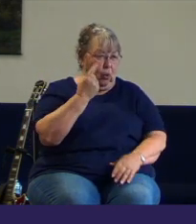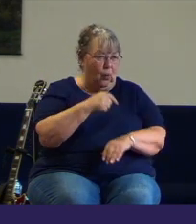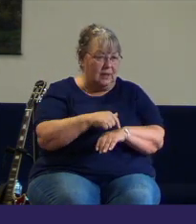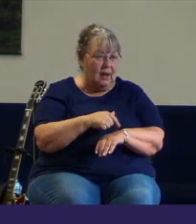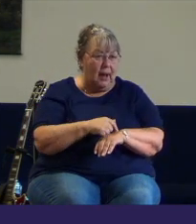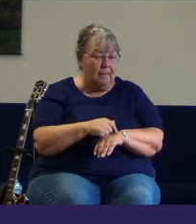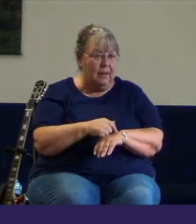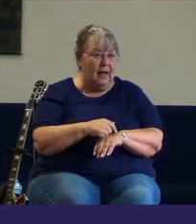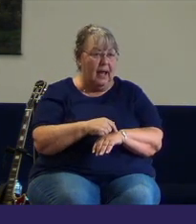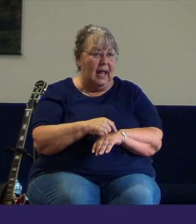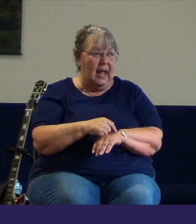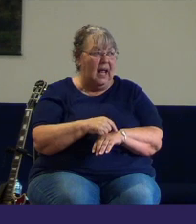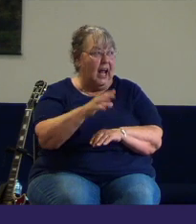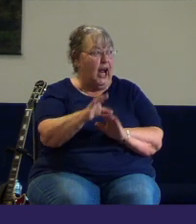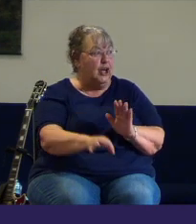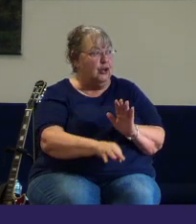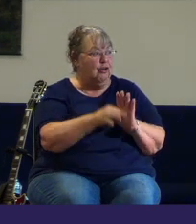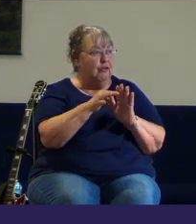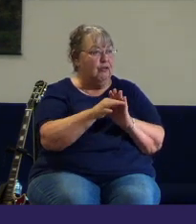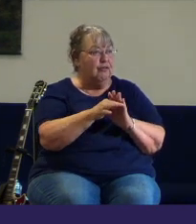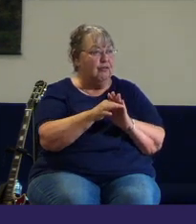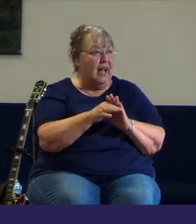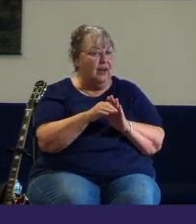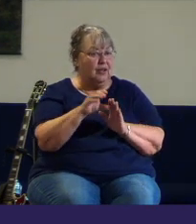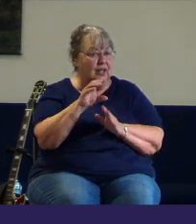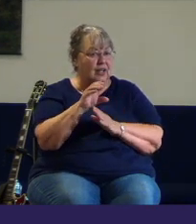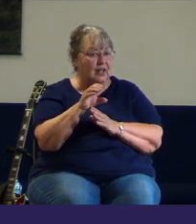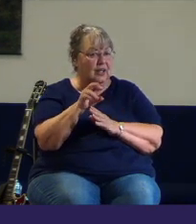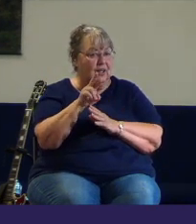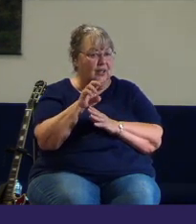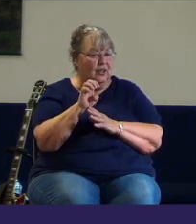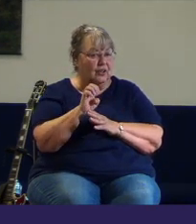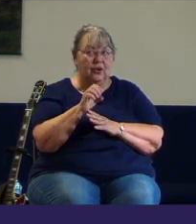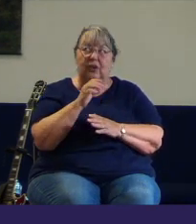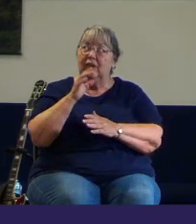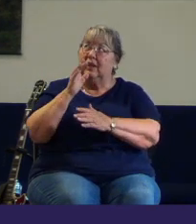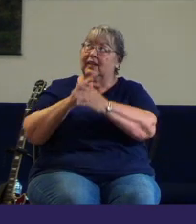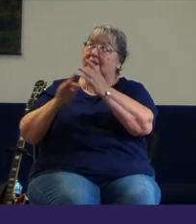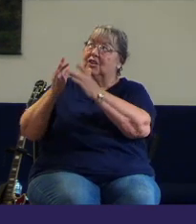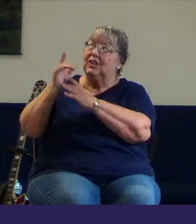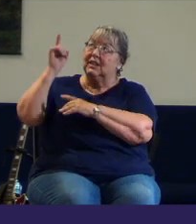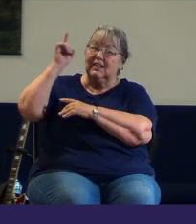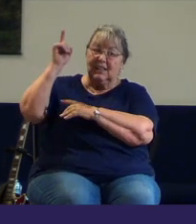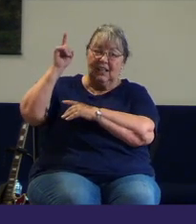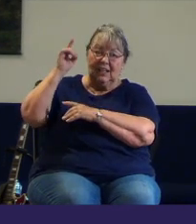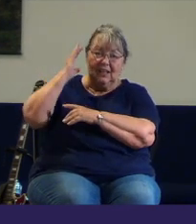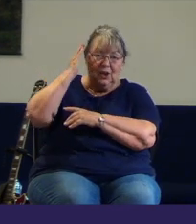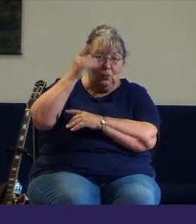you found the cure in Jesus, would you tell them?